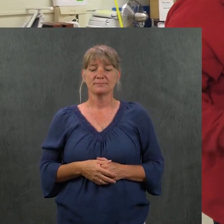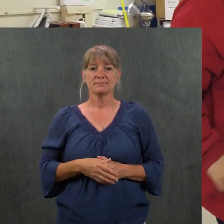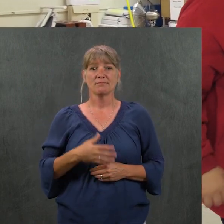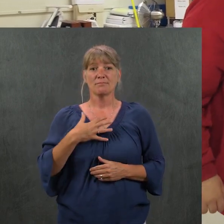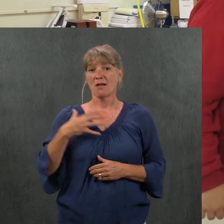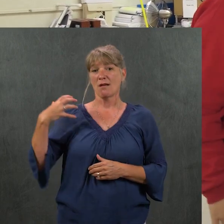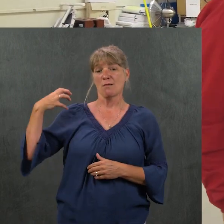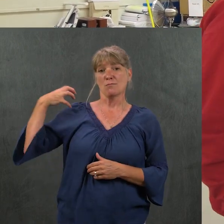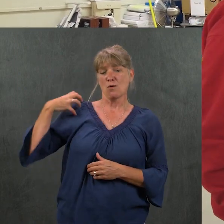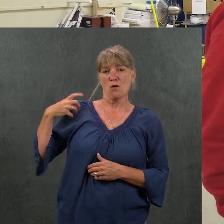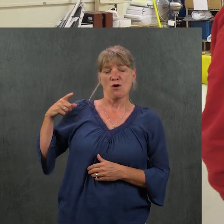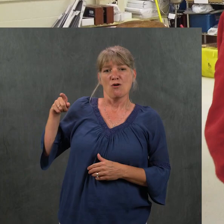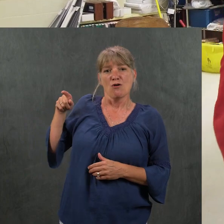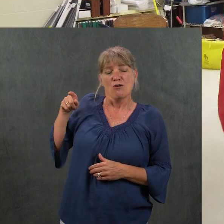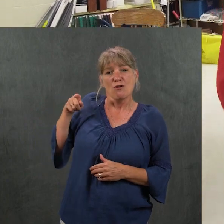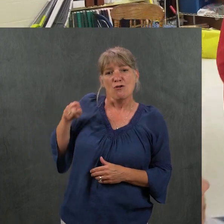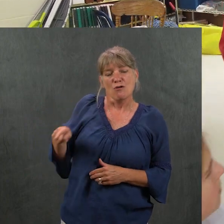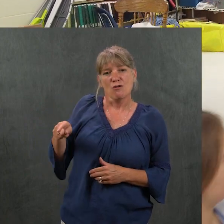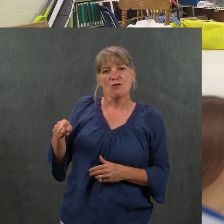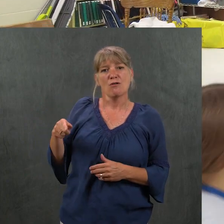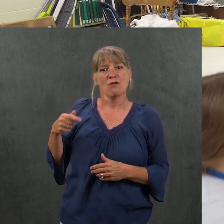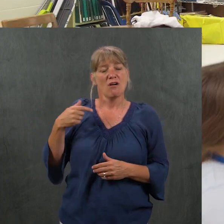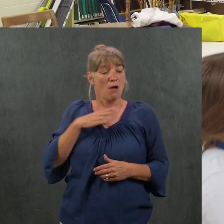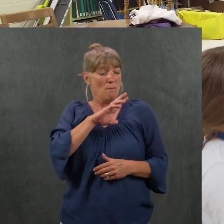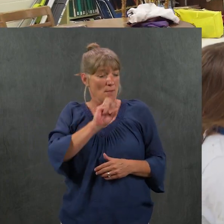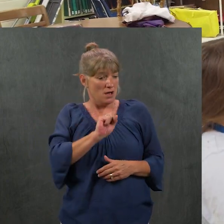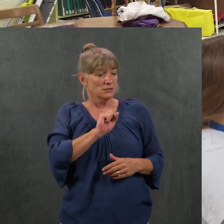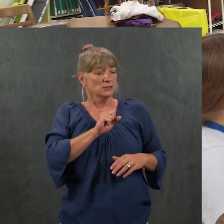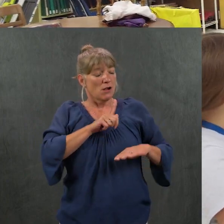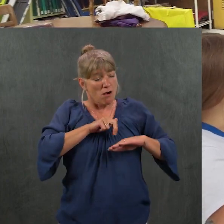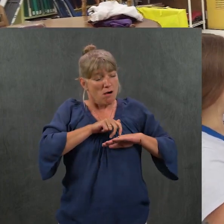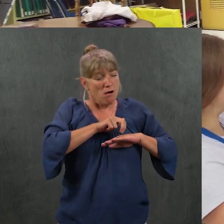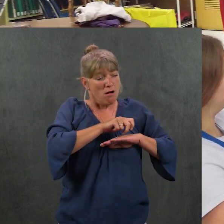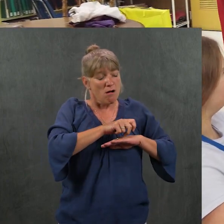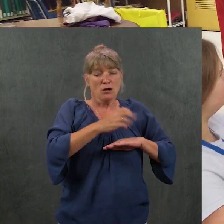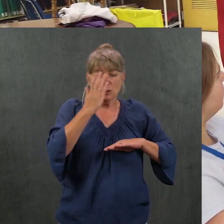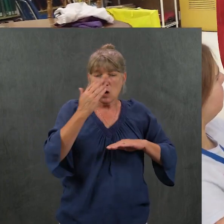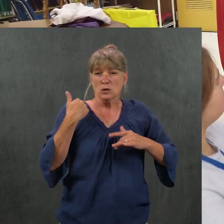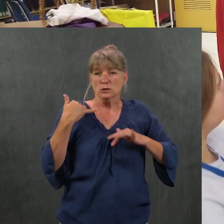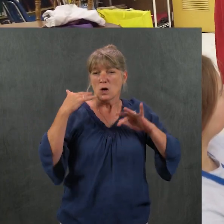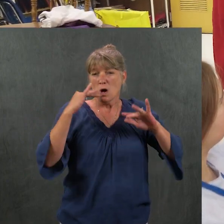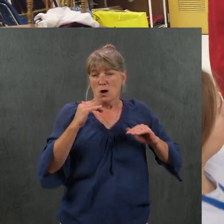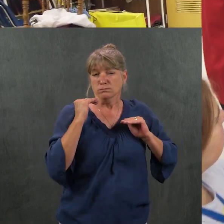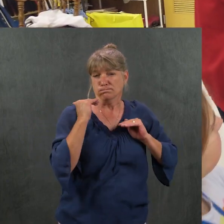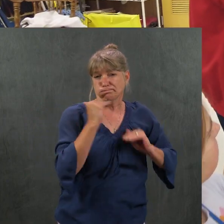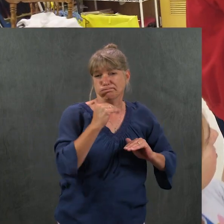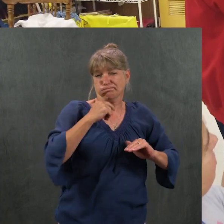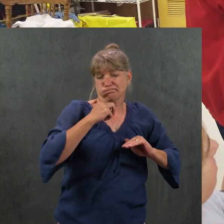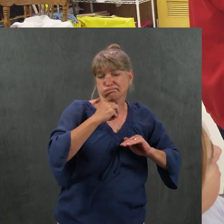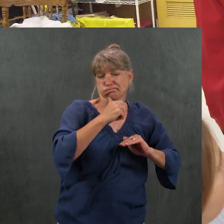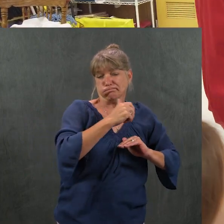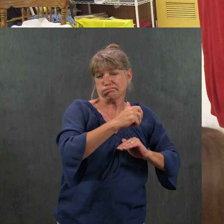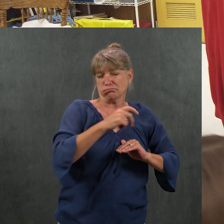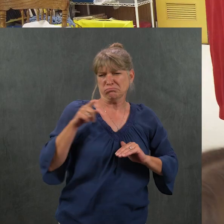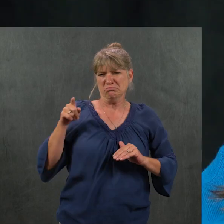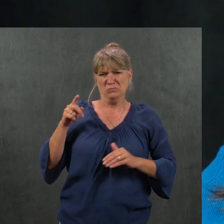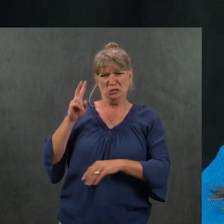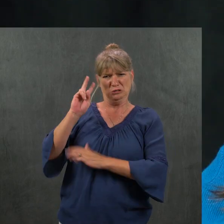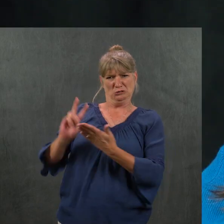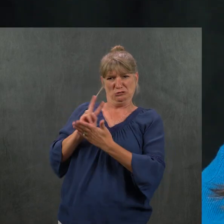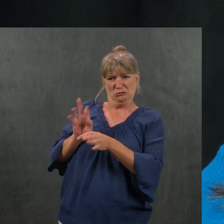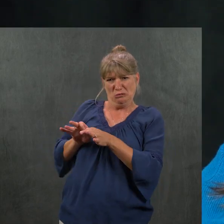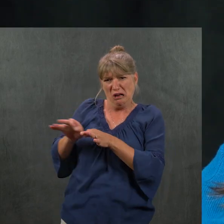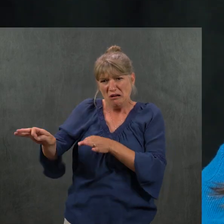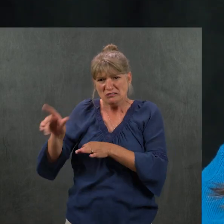with the student. My employer doesn't care if I had to walk to a bus stop and there was 6 inches of snow on the ground and I'm 2